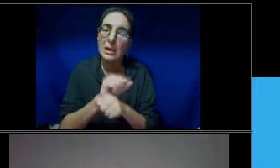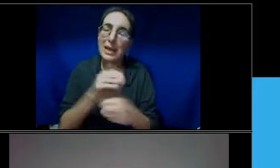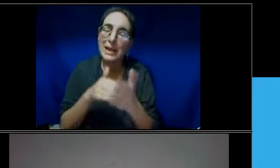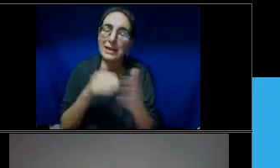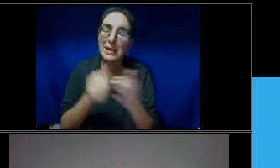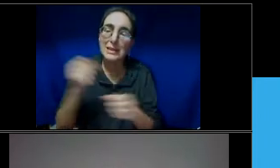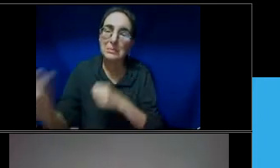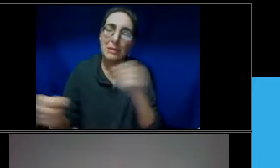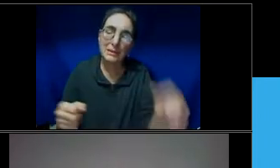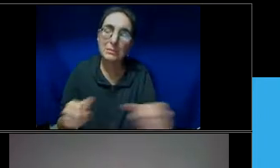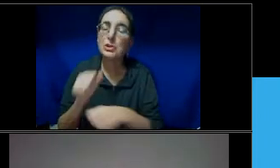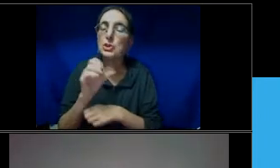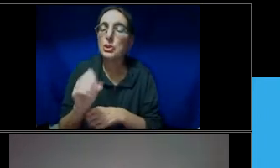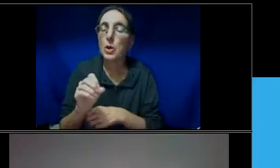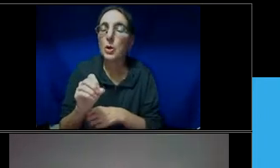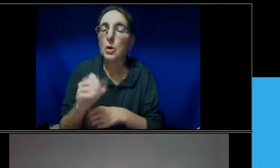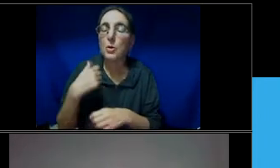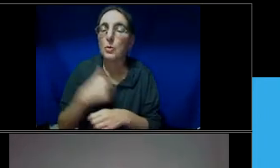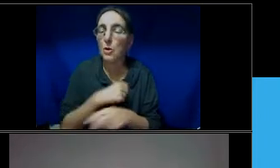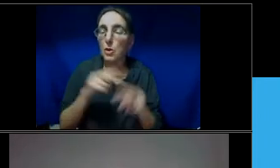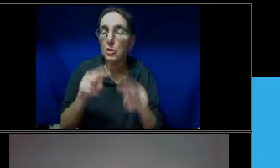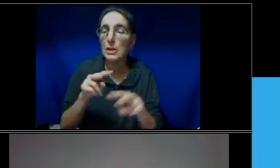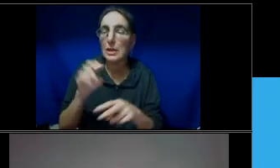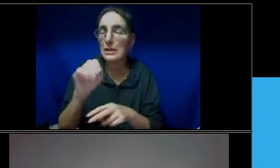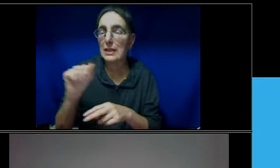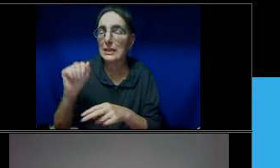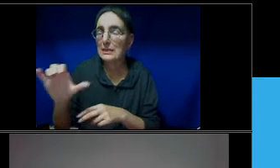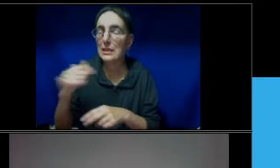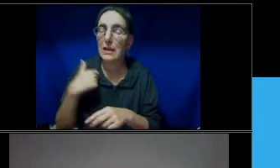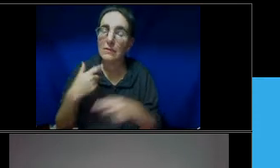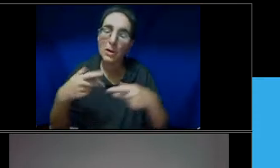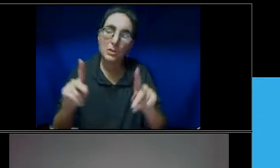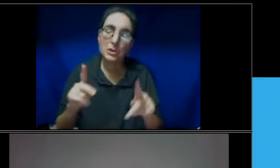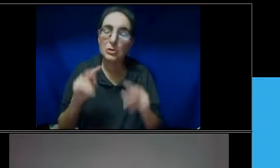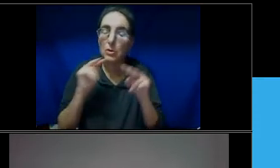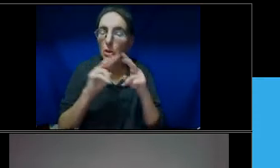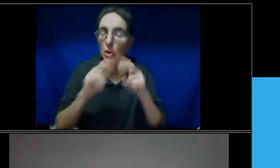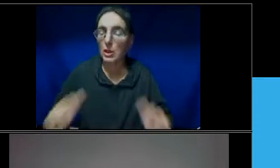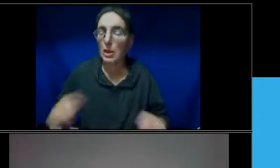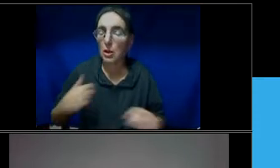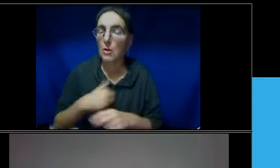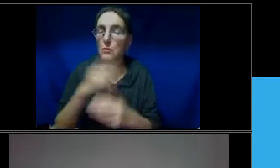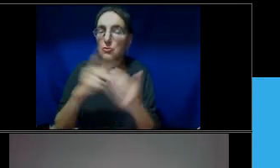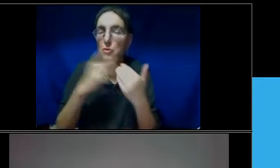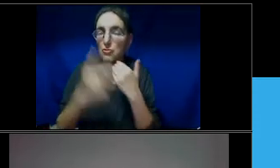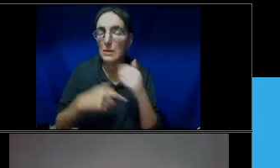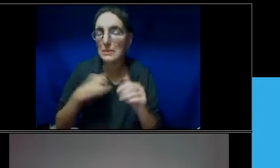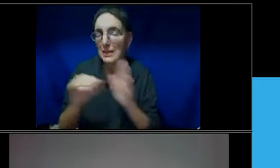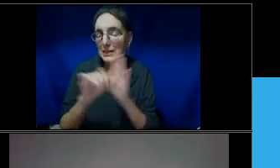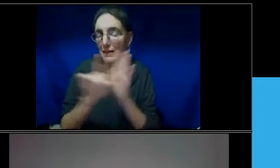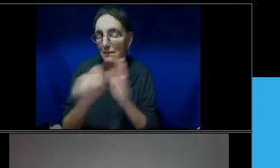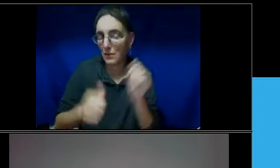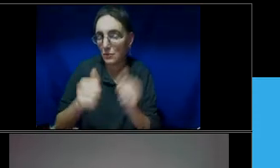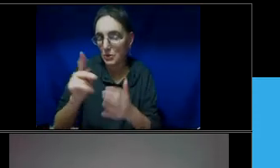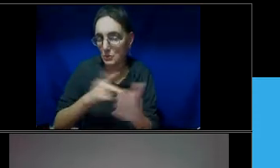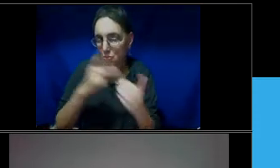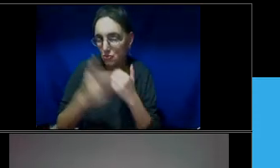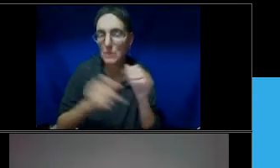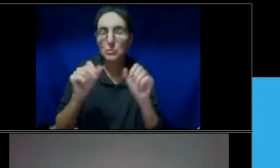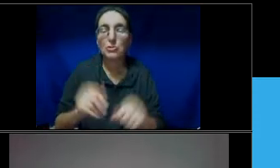at the EAC, there's an opportunity to look at our programs, identify which programs could be